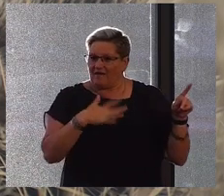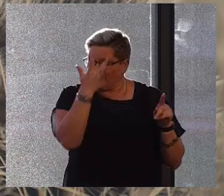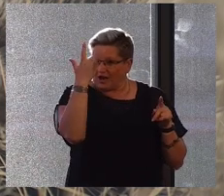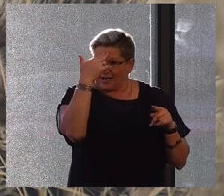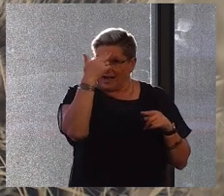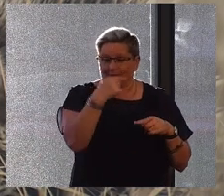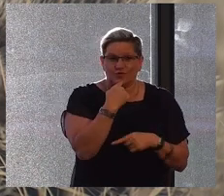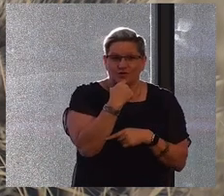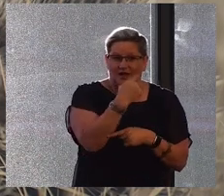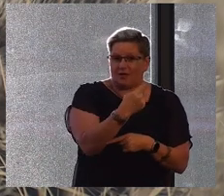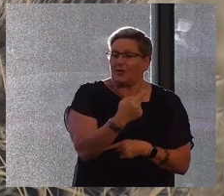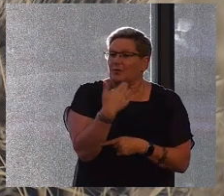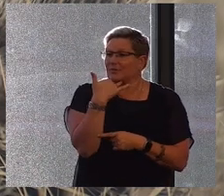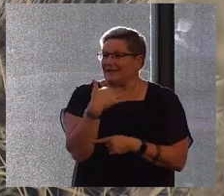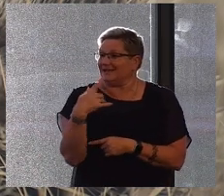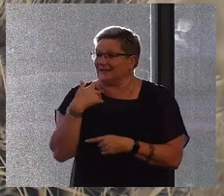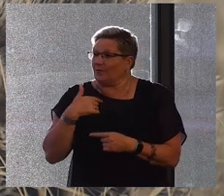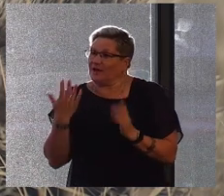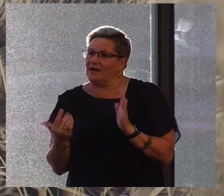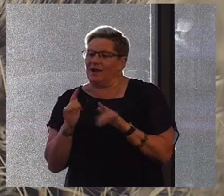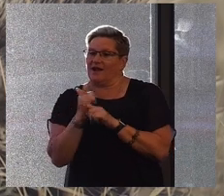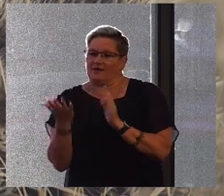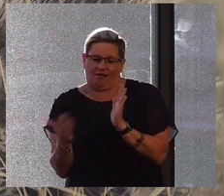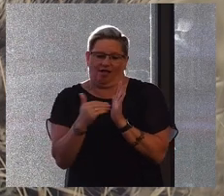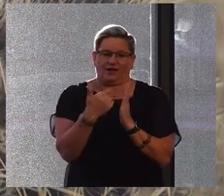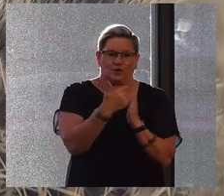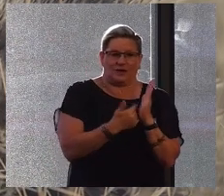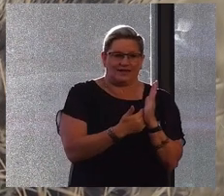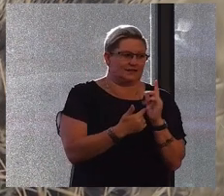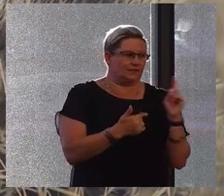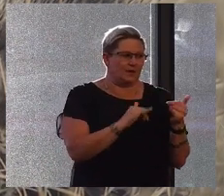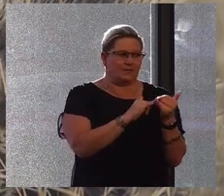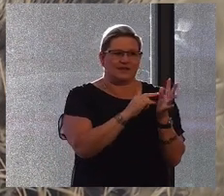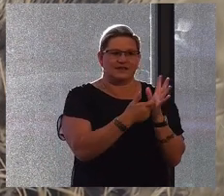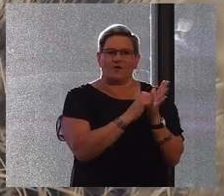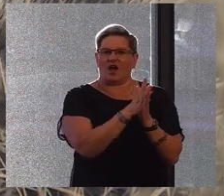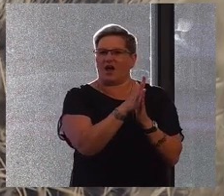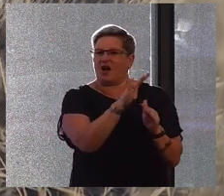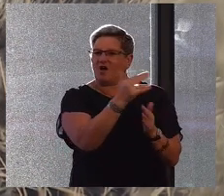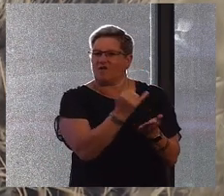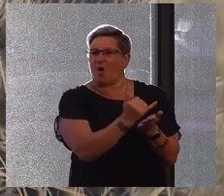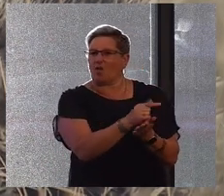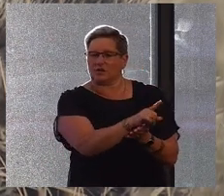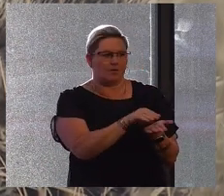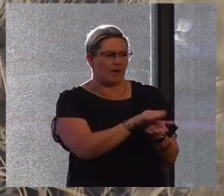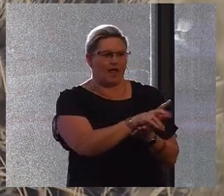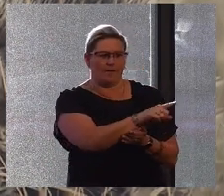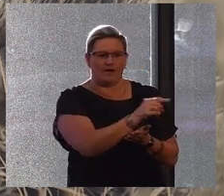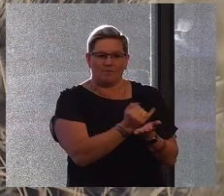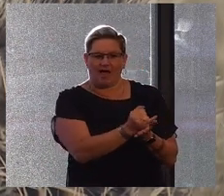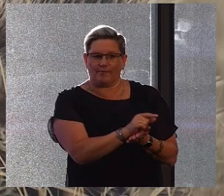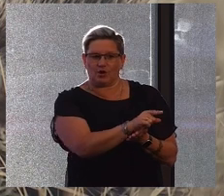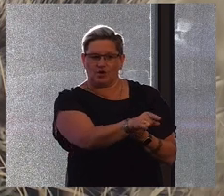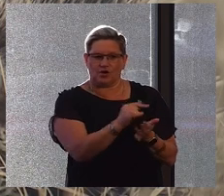is this list is, if it's insufficient, it's Sarah's fault from DECA, Sarah Harbage. I'm kidding, Sarah, it's not your